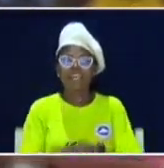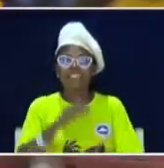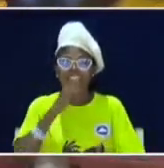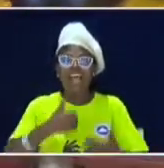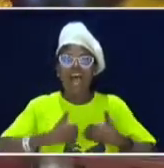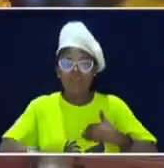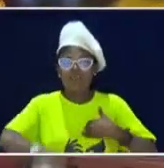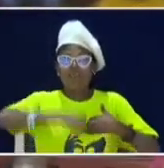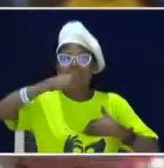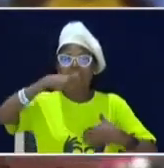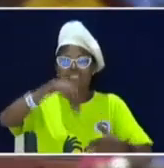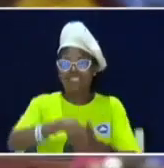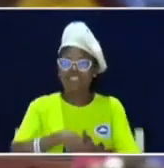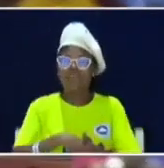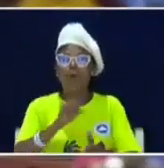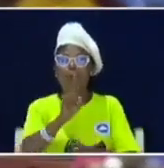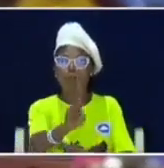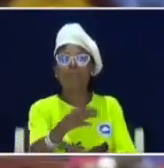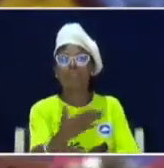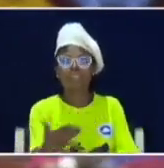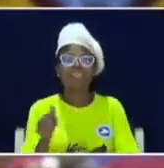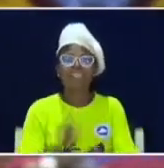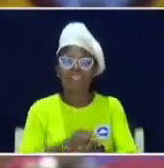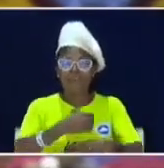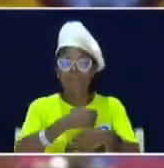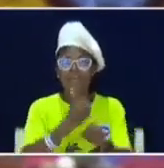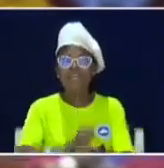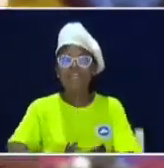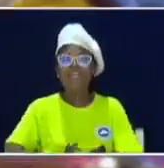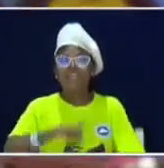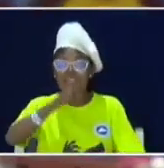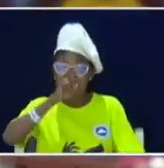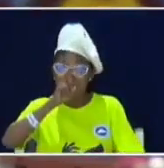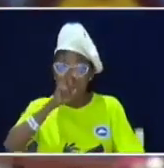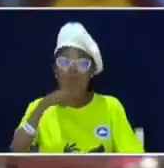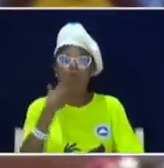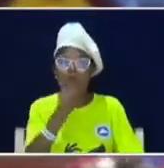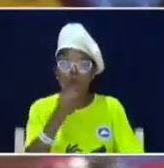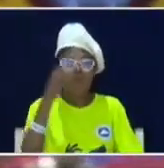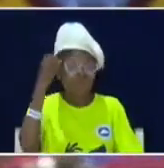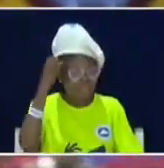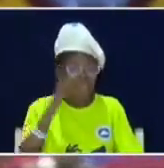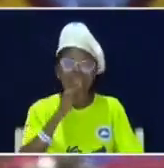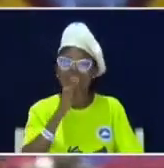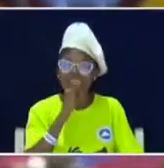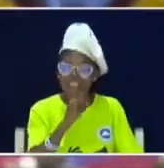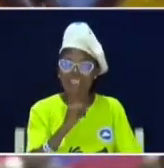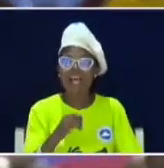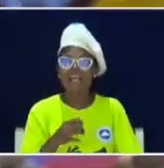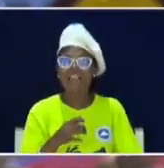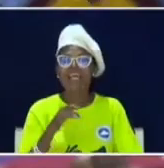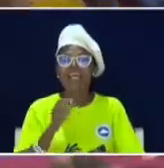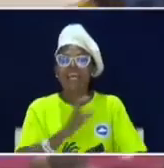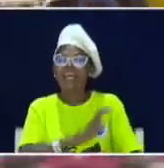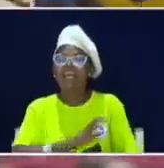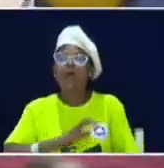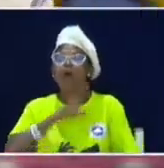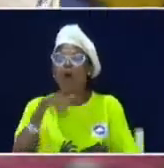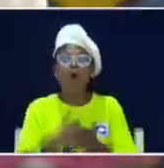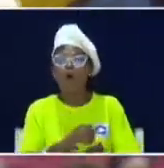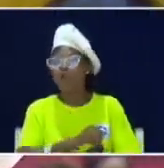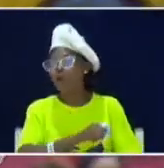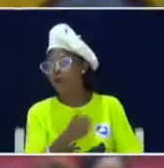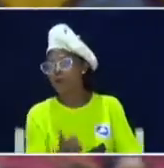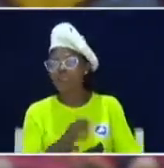in, one thing that makes eagle who he is, every other feature of an eagle,